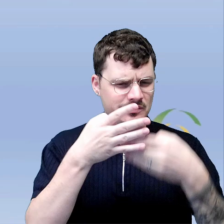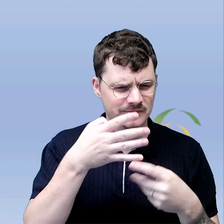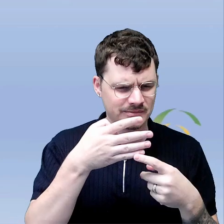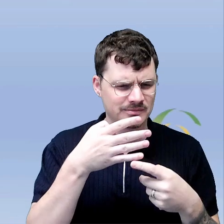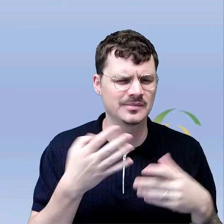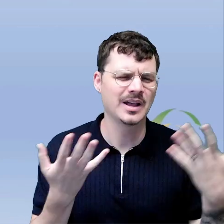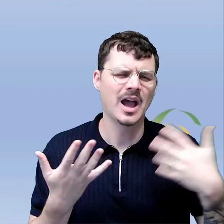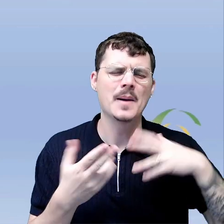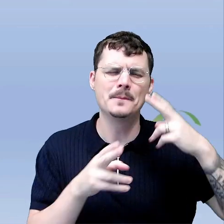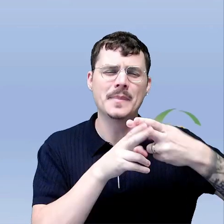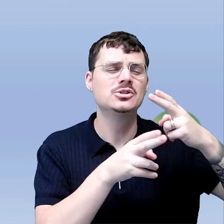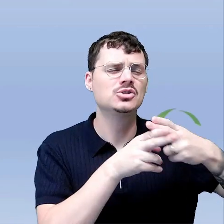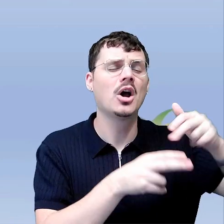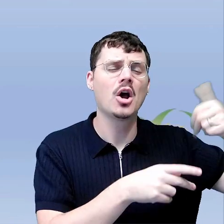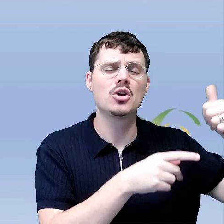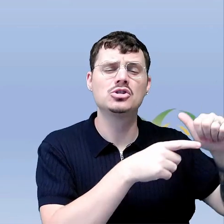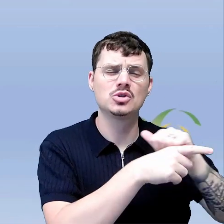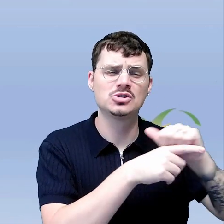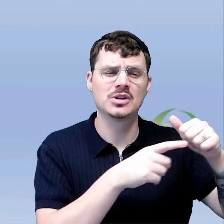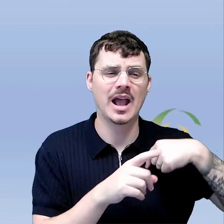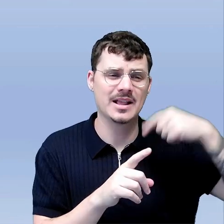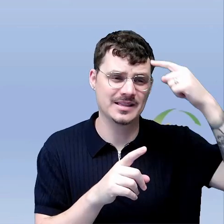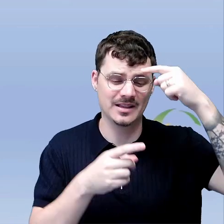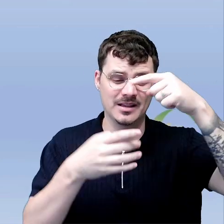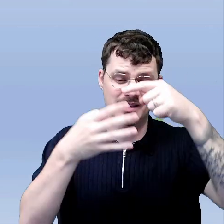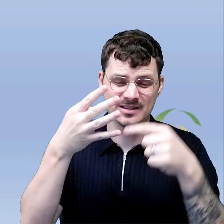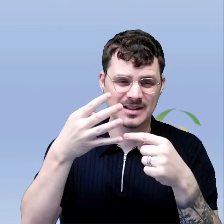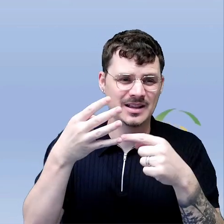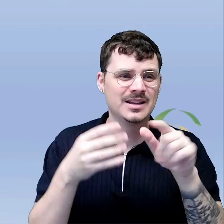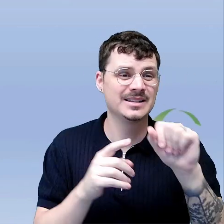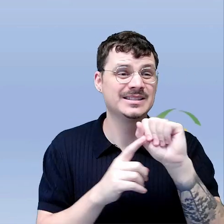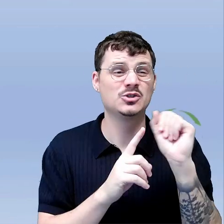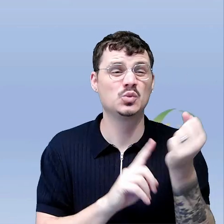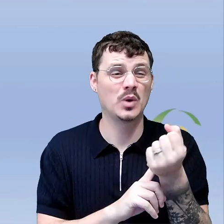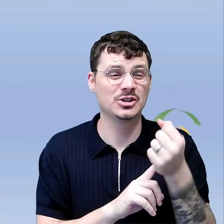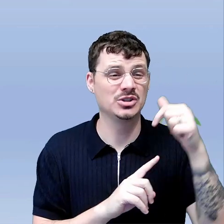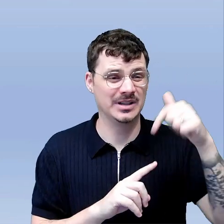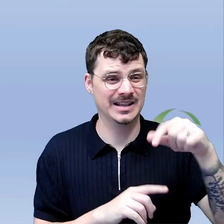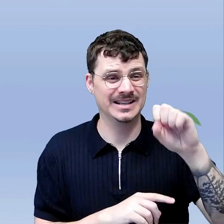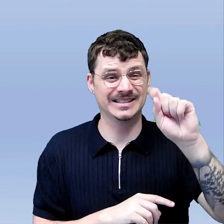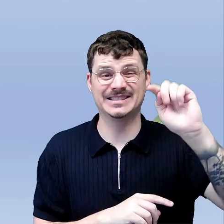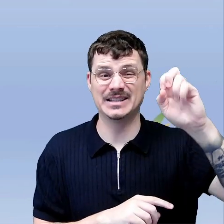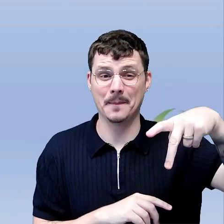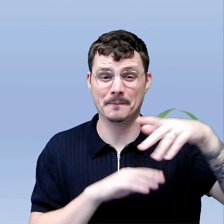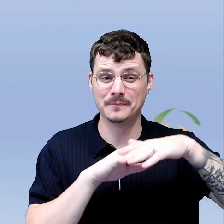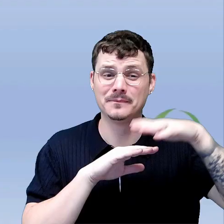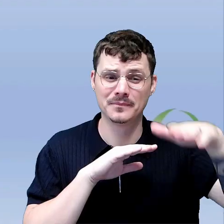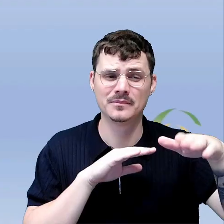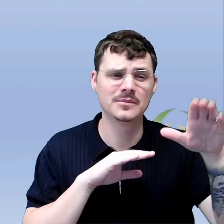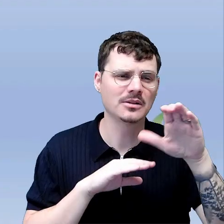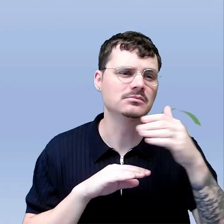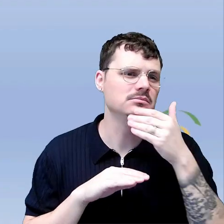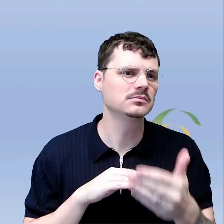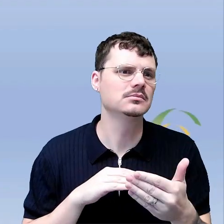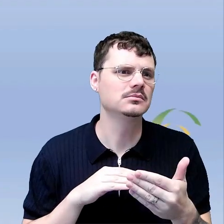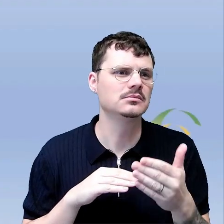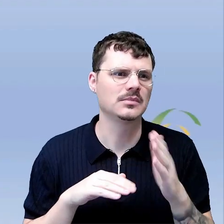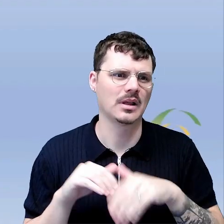in other trainings, I think situation is something STEP does better than most organizations I've ever